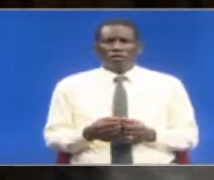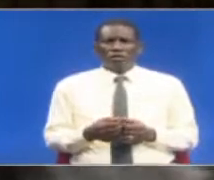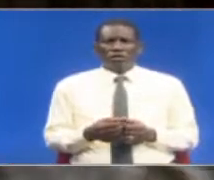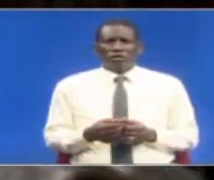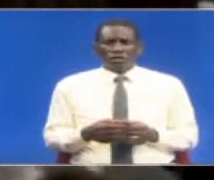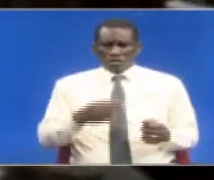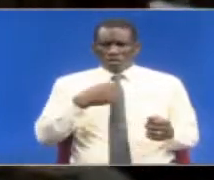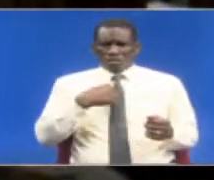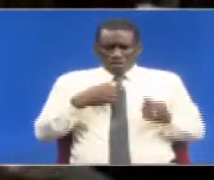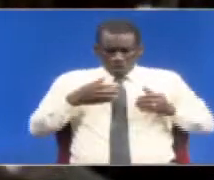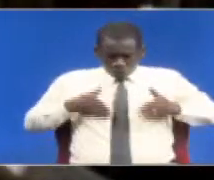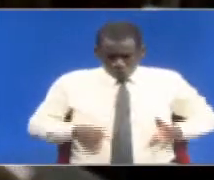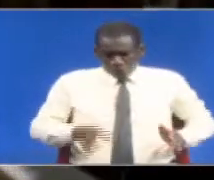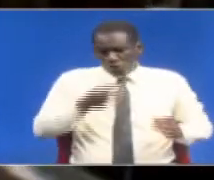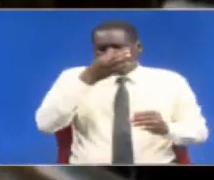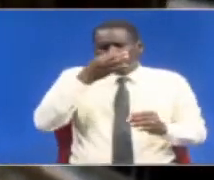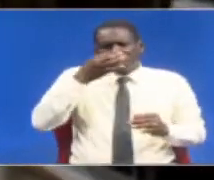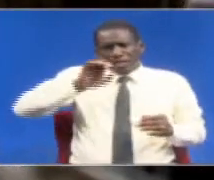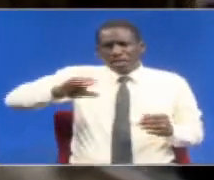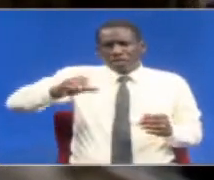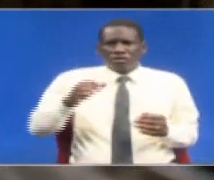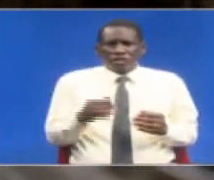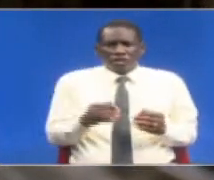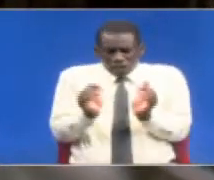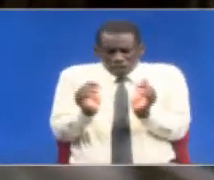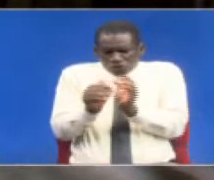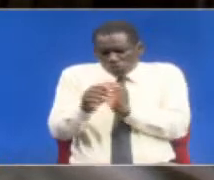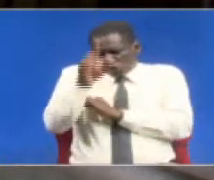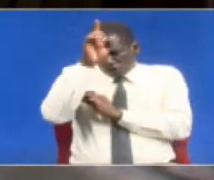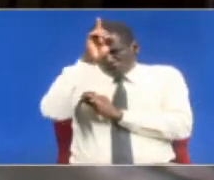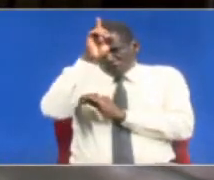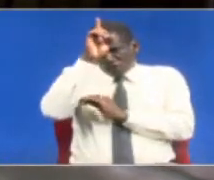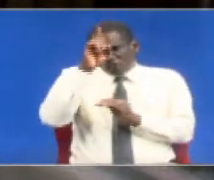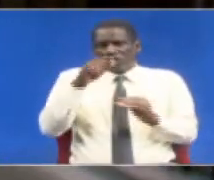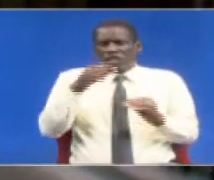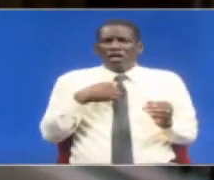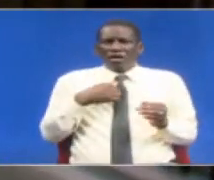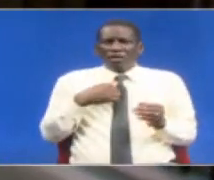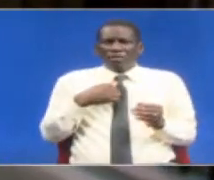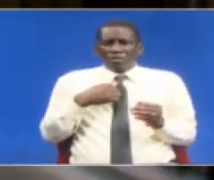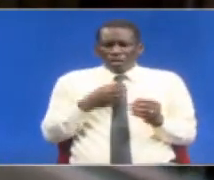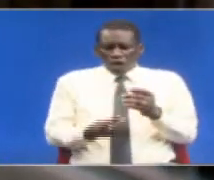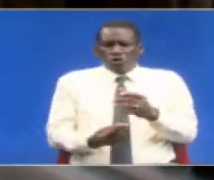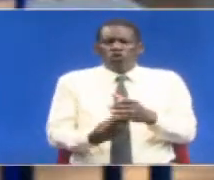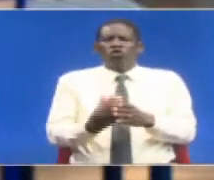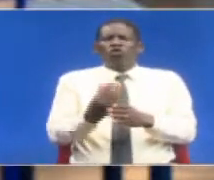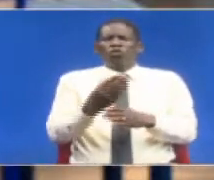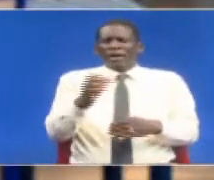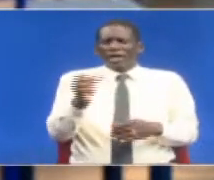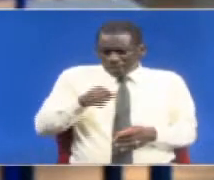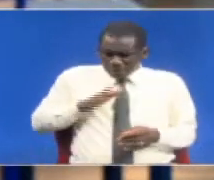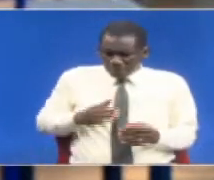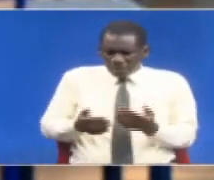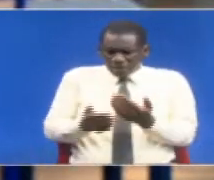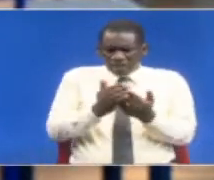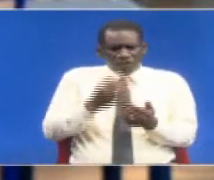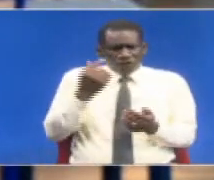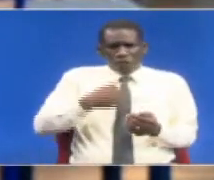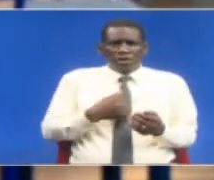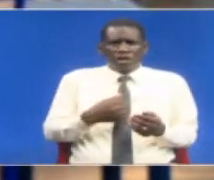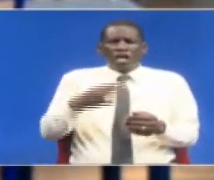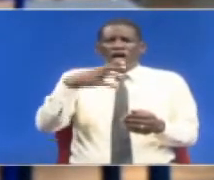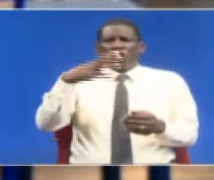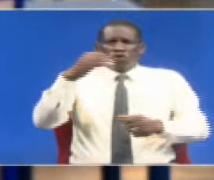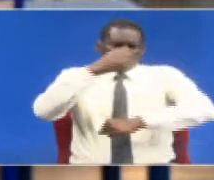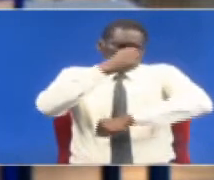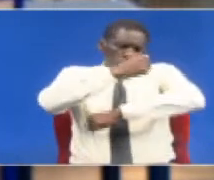I was born in Nyeri County, in a small village. I was brought up by my grandparents. I used to go to a